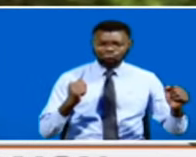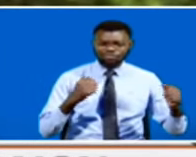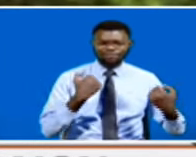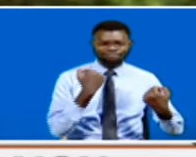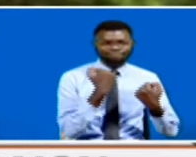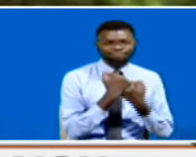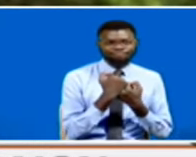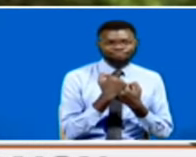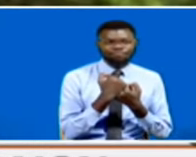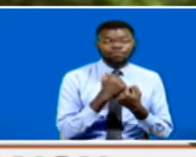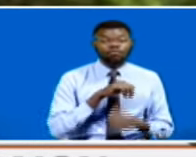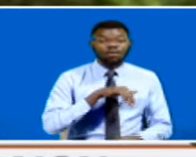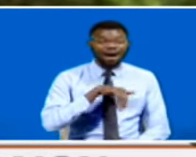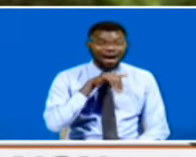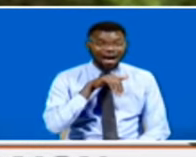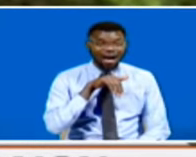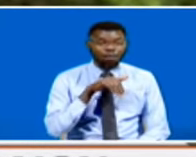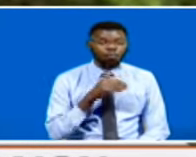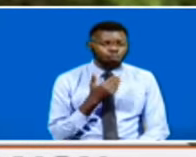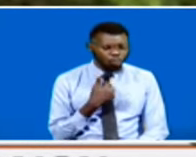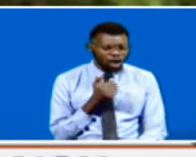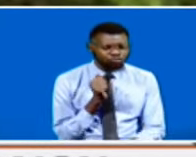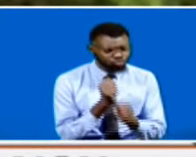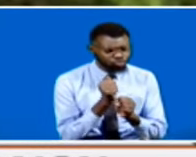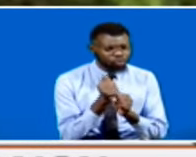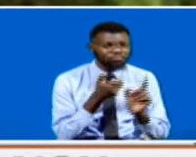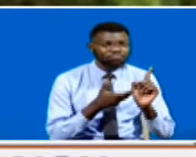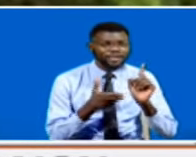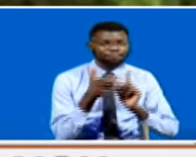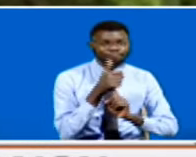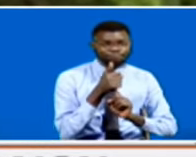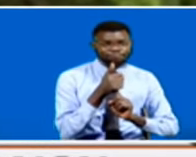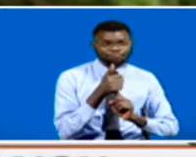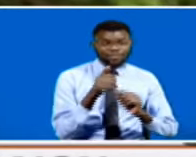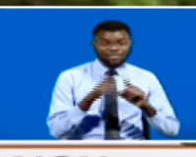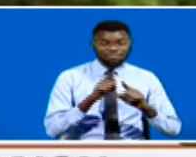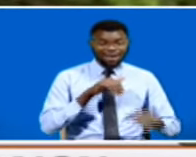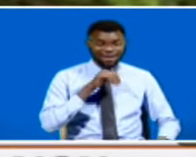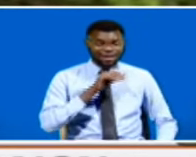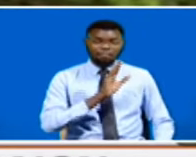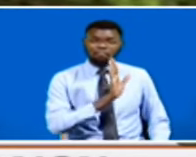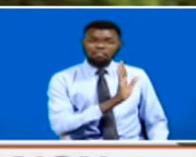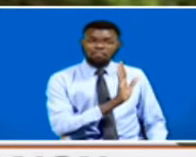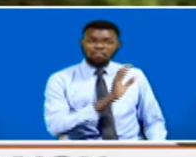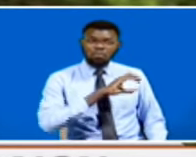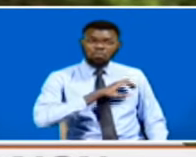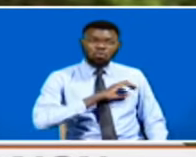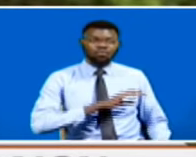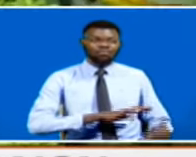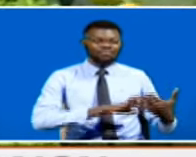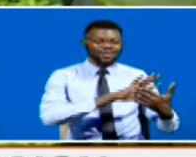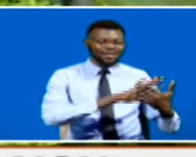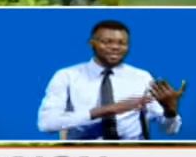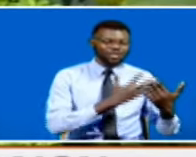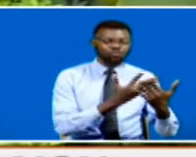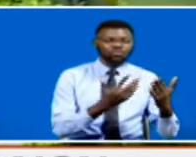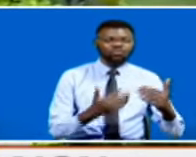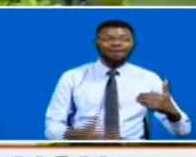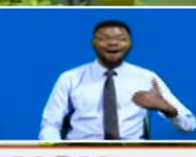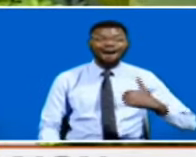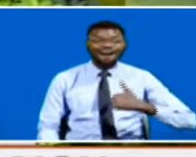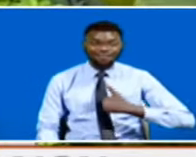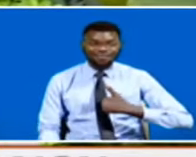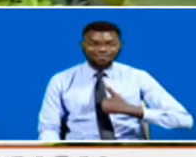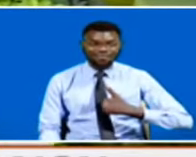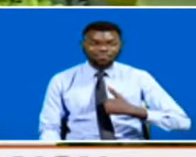approach to try and get the job. Raila has his own networks across the continent. If he wants to get the